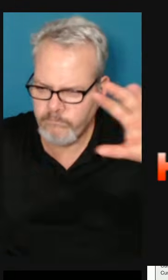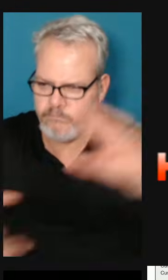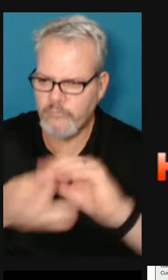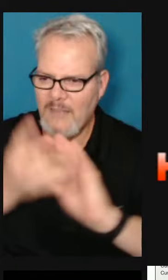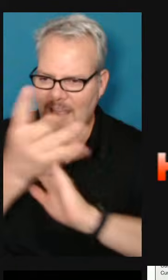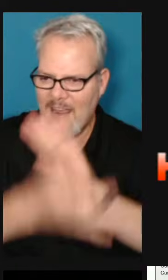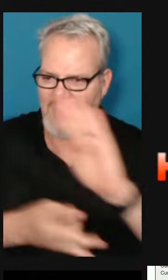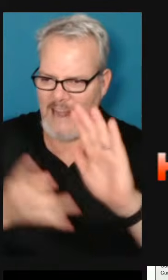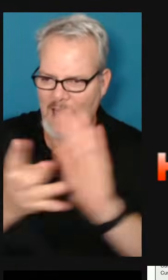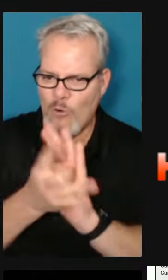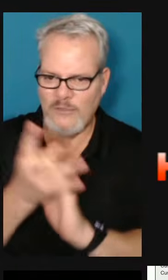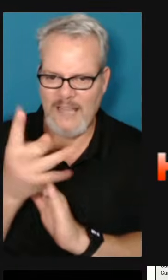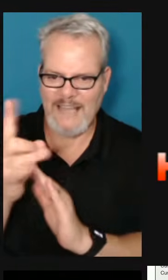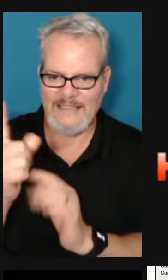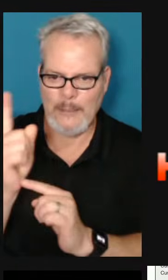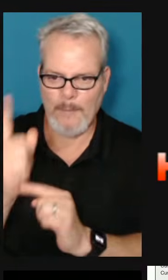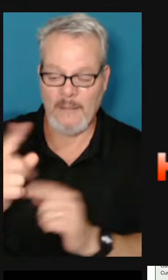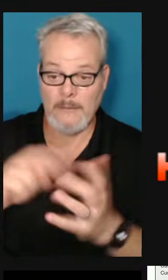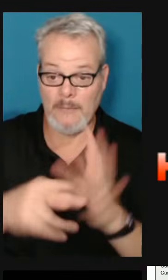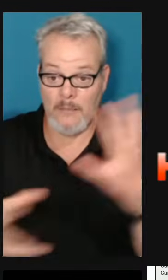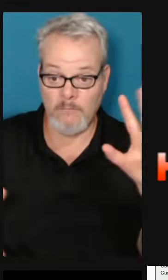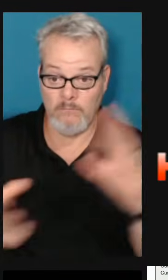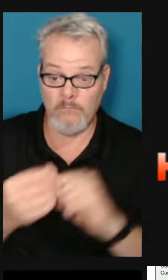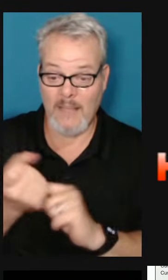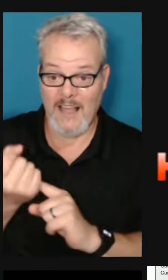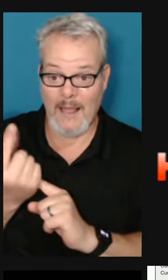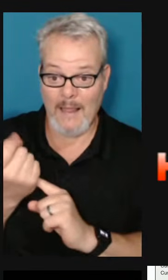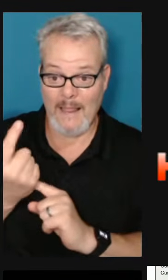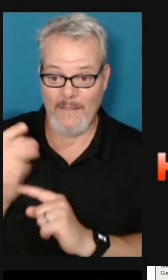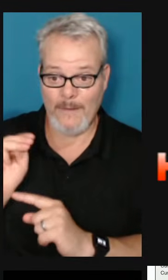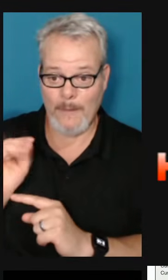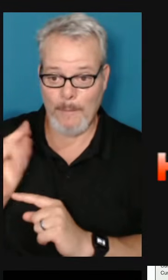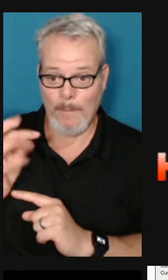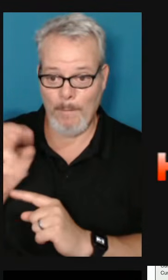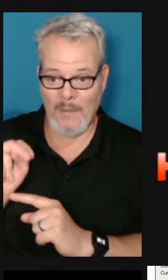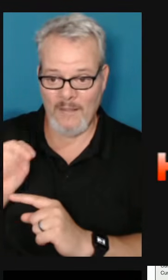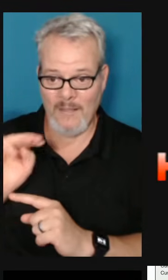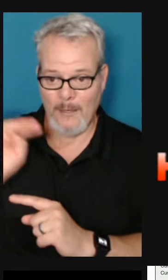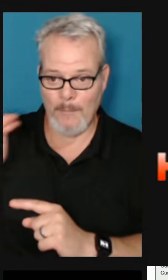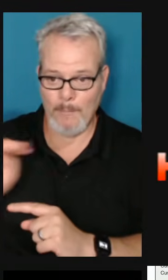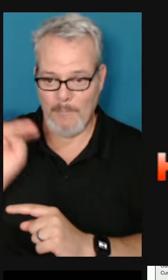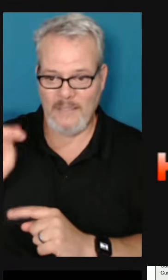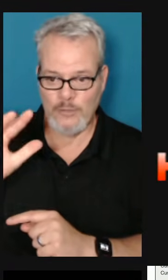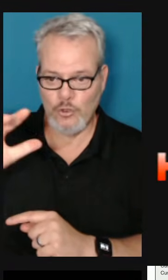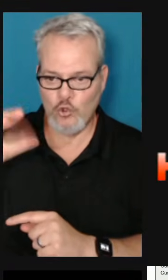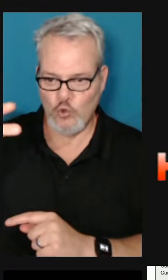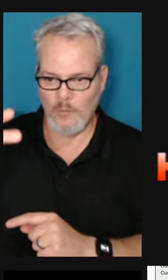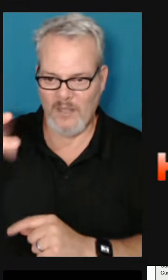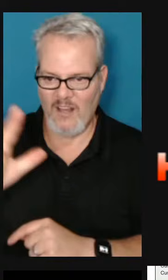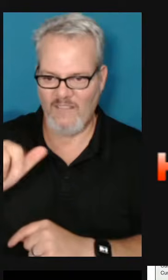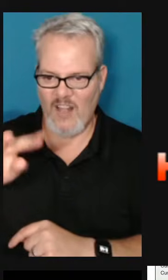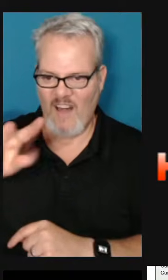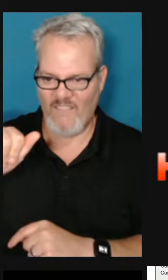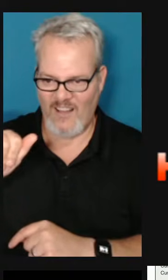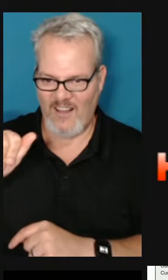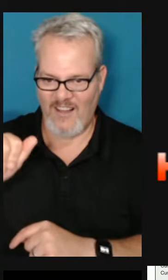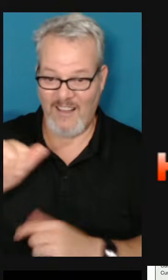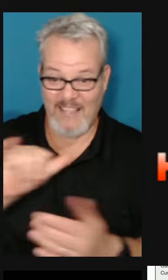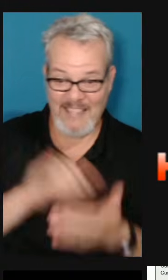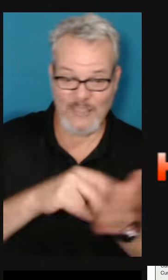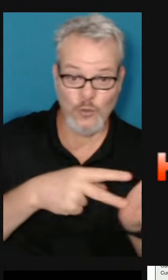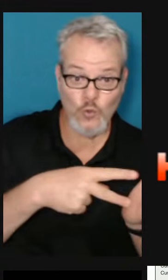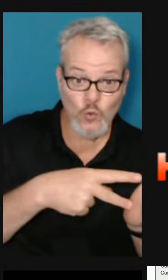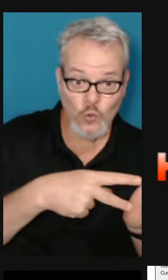up to a full 11 million cubic meters of lava. Now, episode 40 was 5.5, so it was literally twice